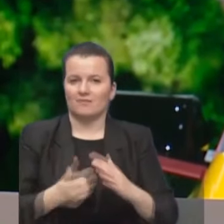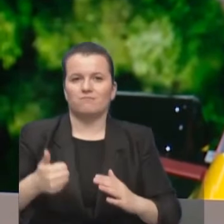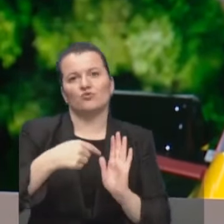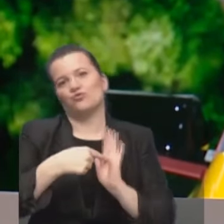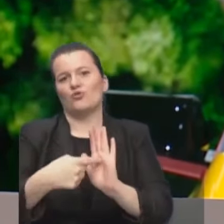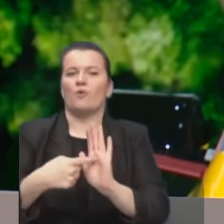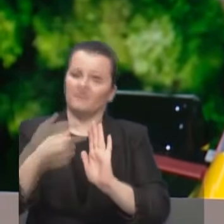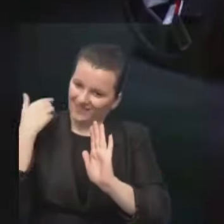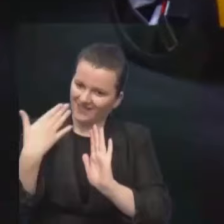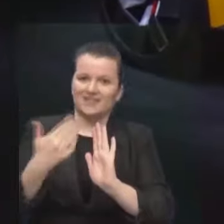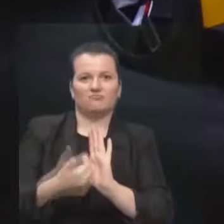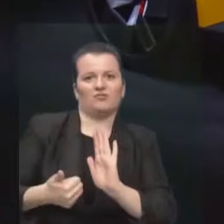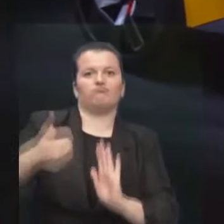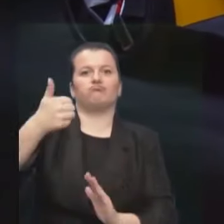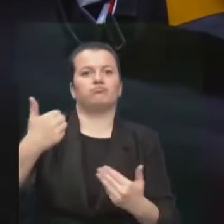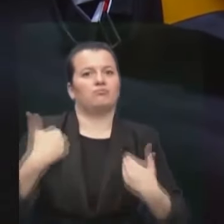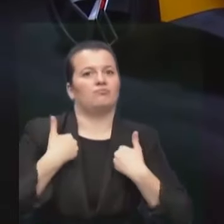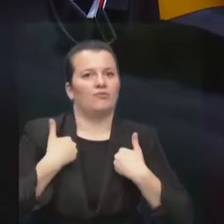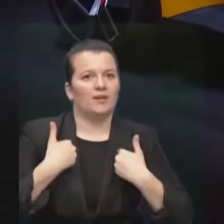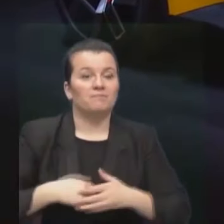course, is an